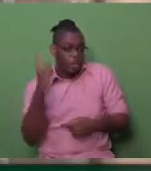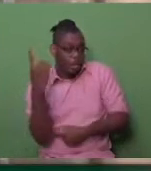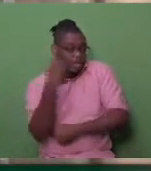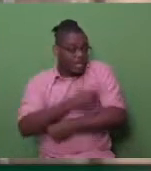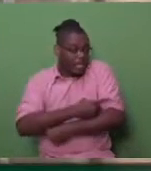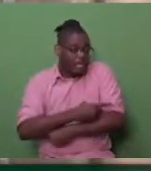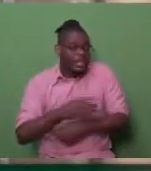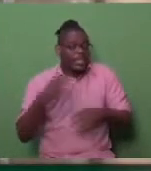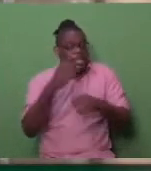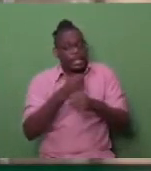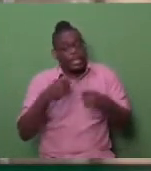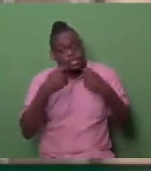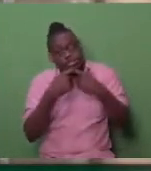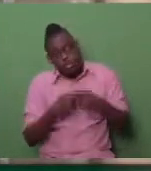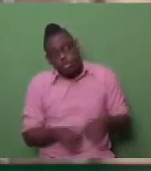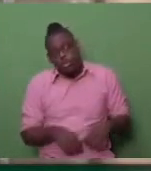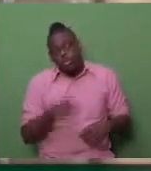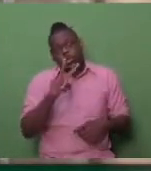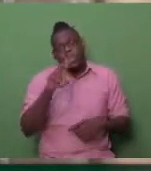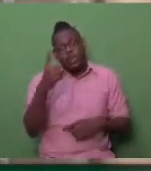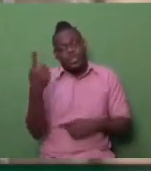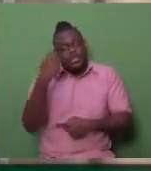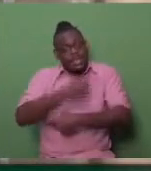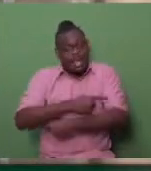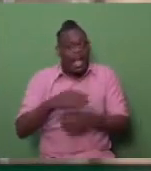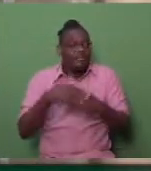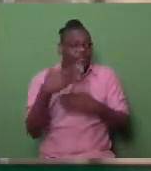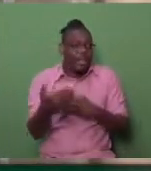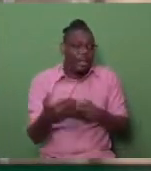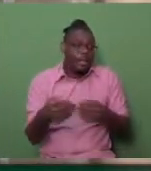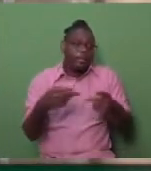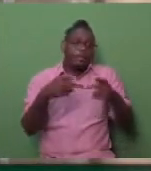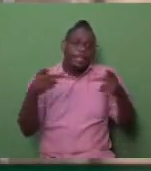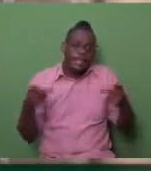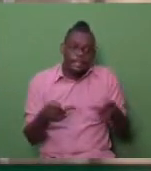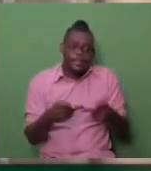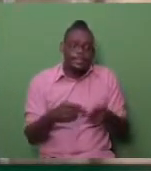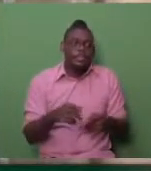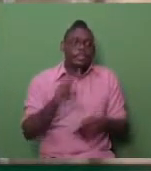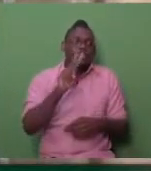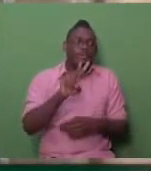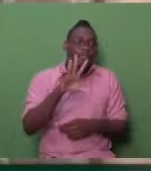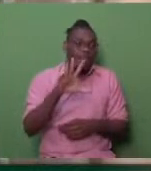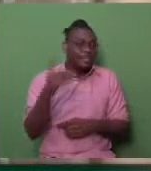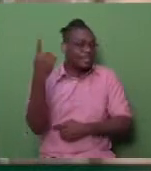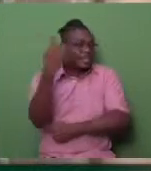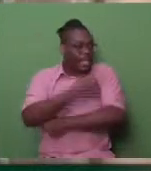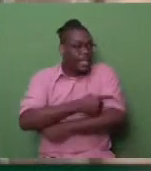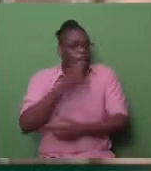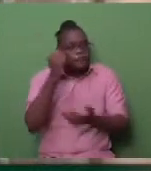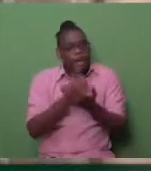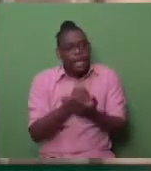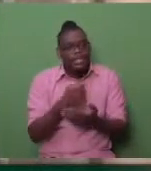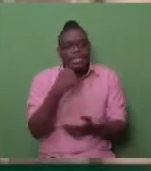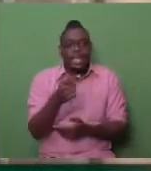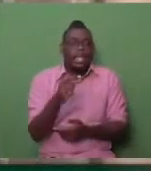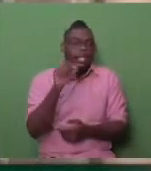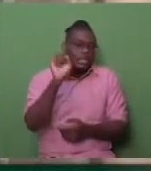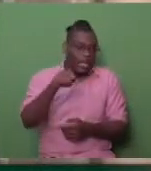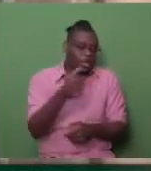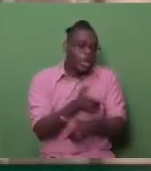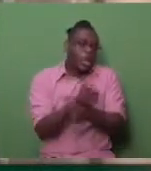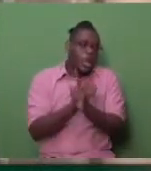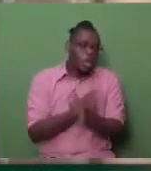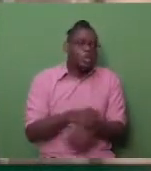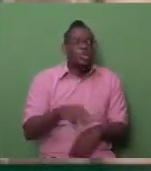property, 65 days to obtain credit, 3.5 years to enforce a contract, 2.5 years to